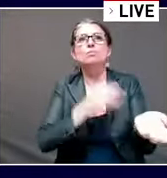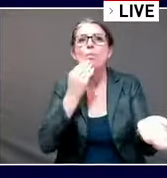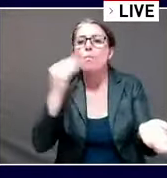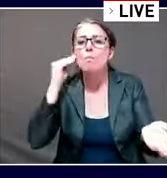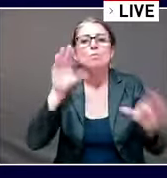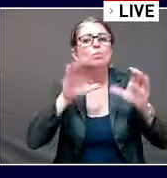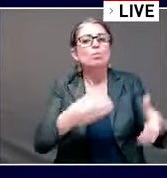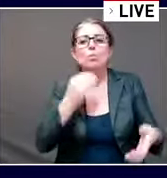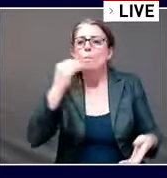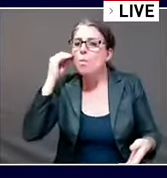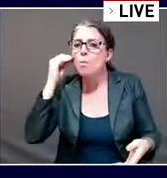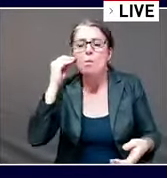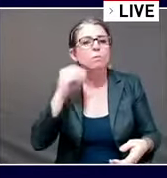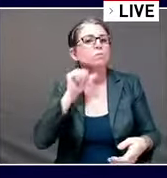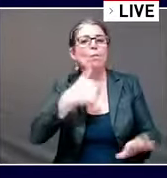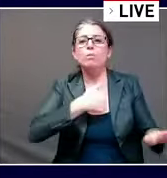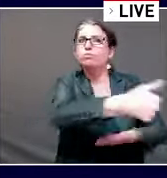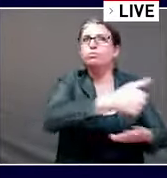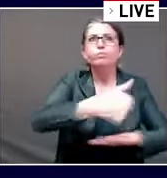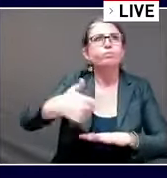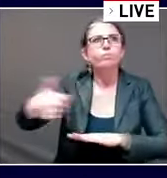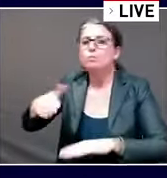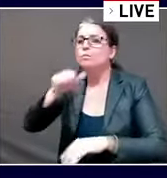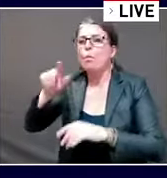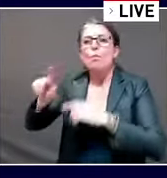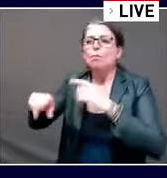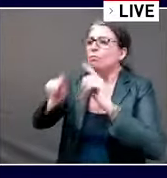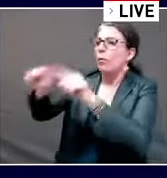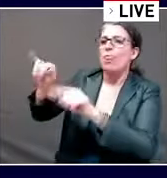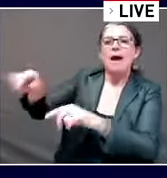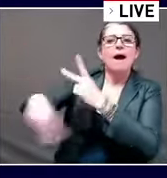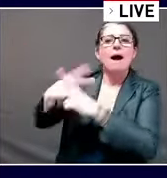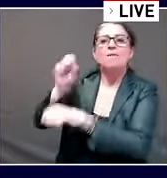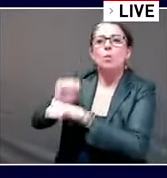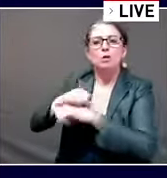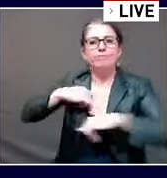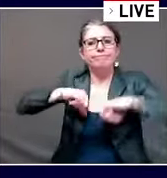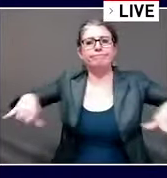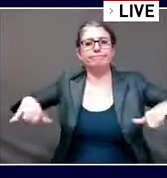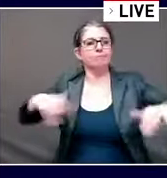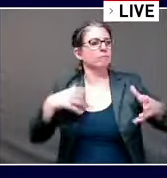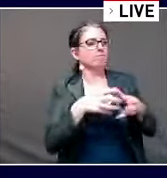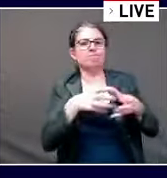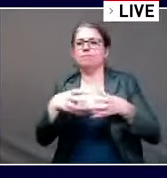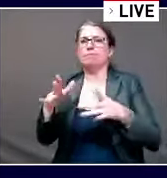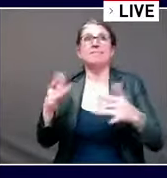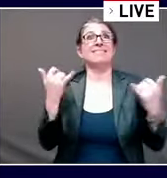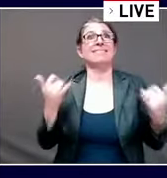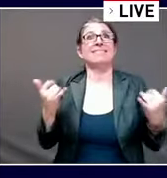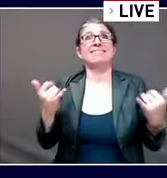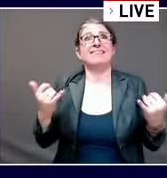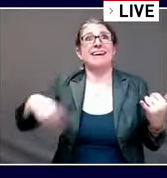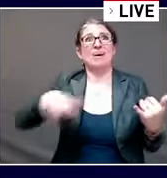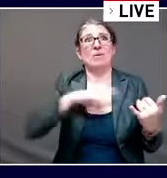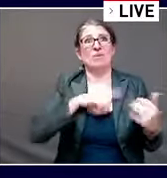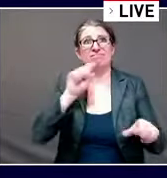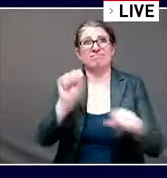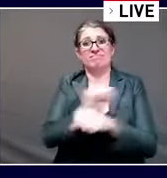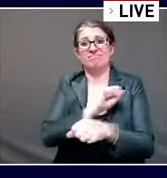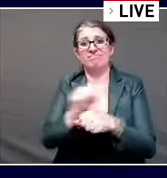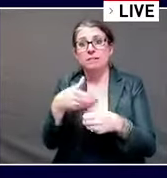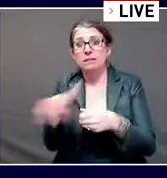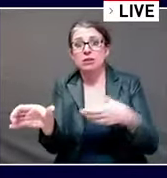outbreaks being driven by community transmission. The one thing that I ask everyone to do to help stop these outbreaks